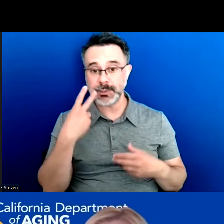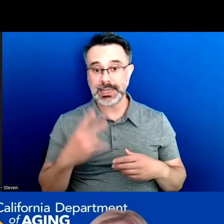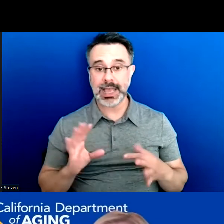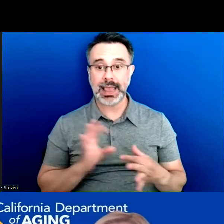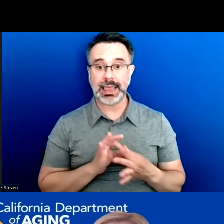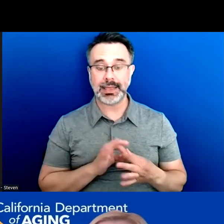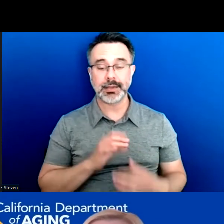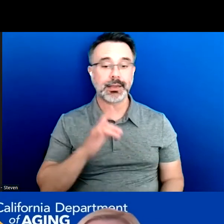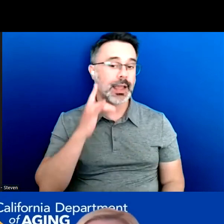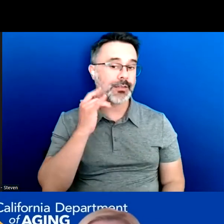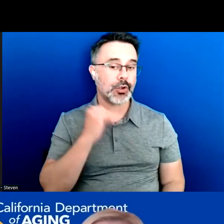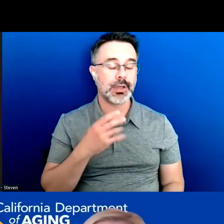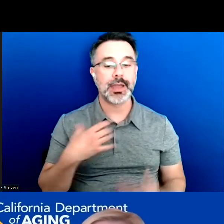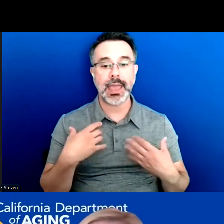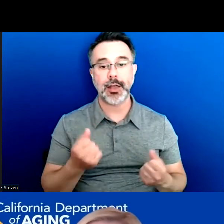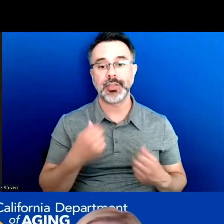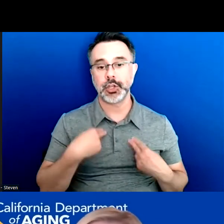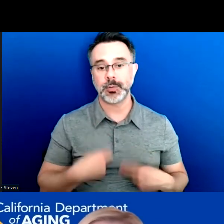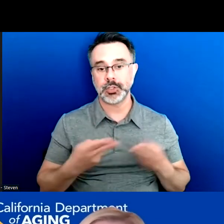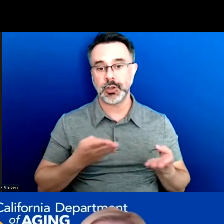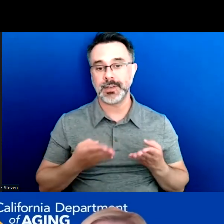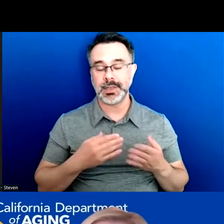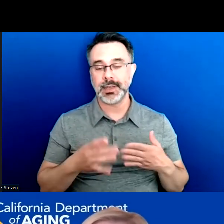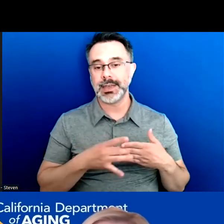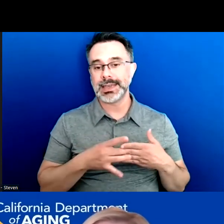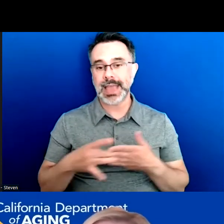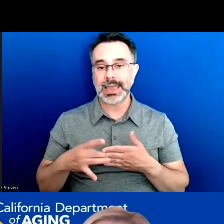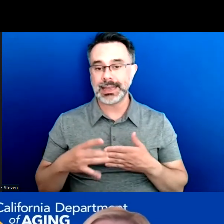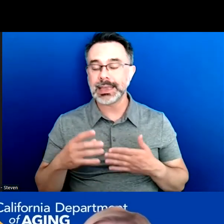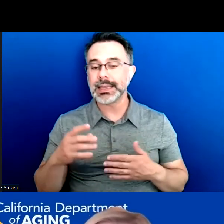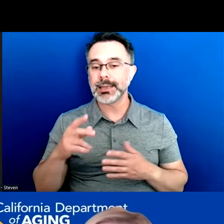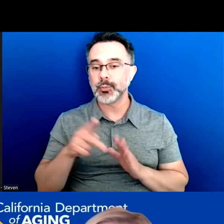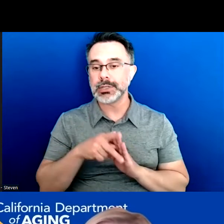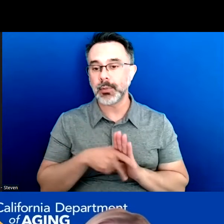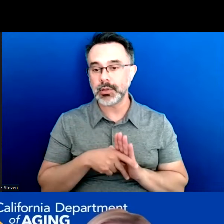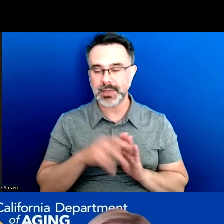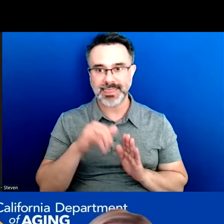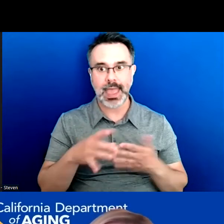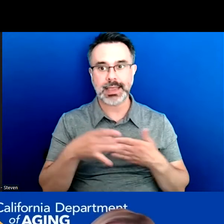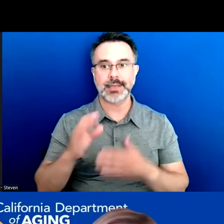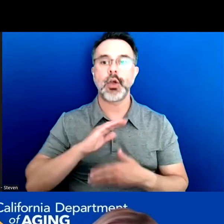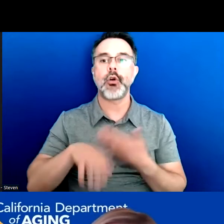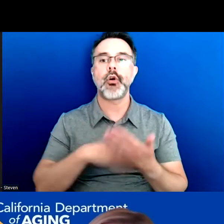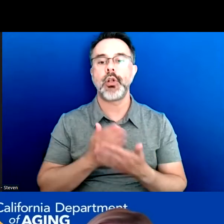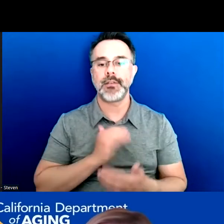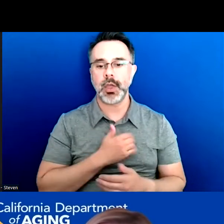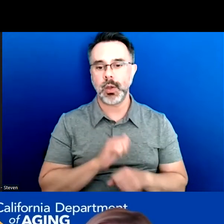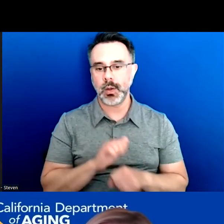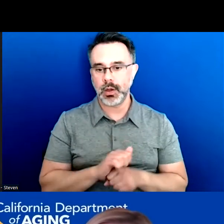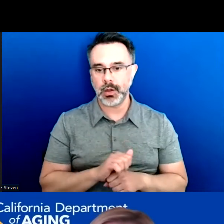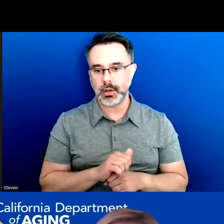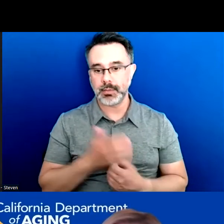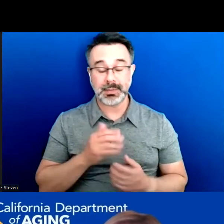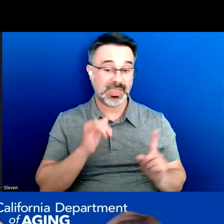and Human Services Agency guiding principles, and these guide all of our work. So whether it's on this topic or any